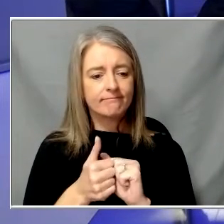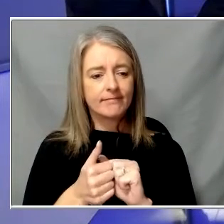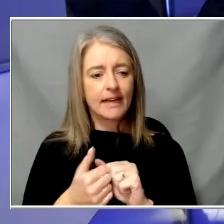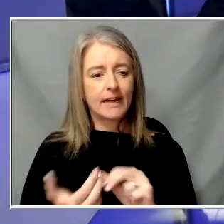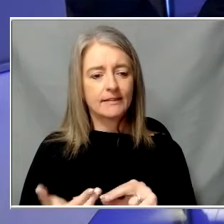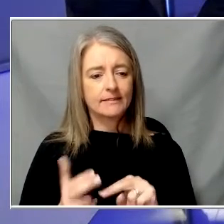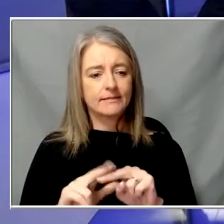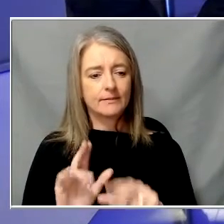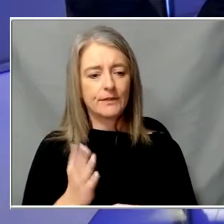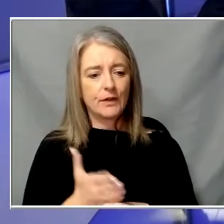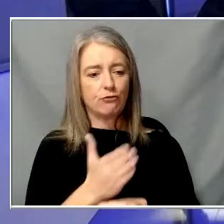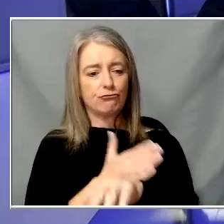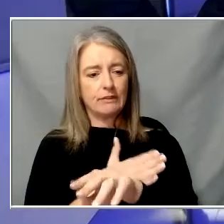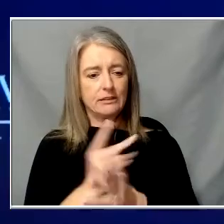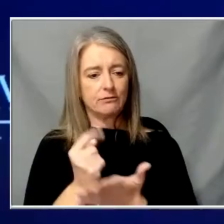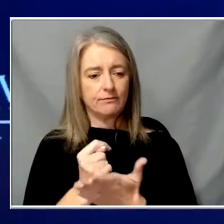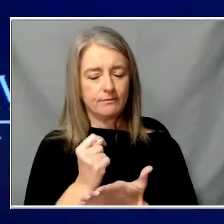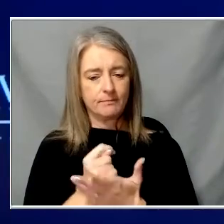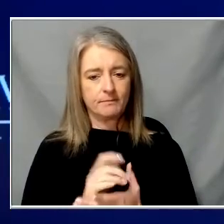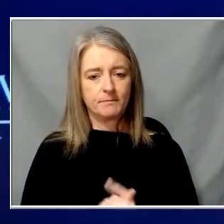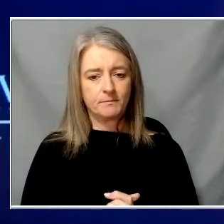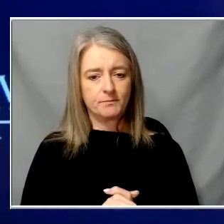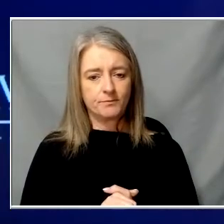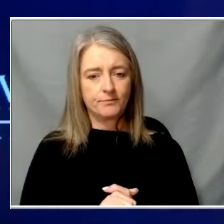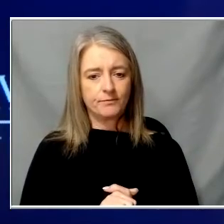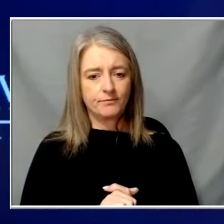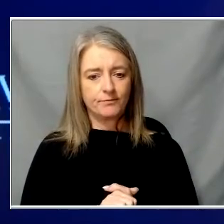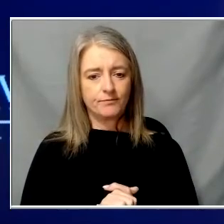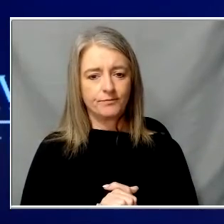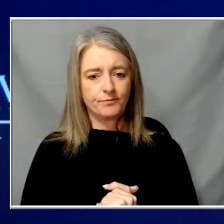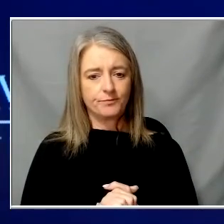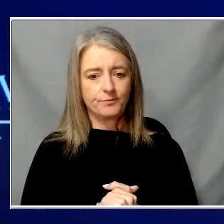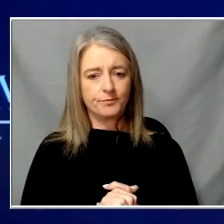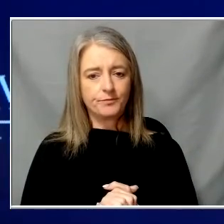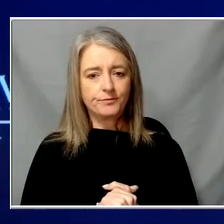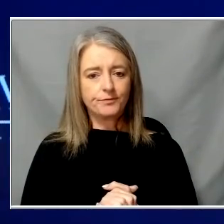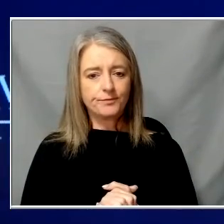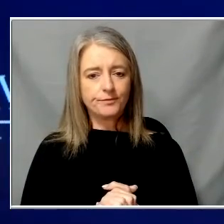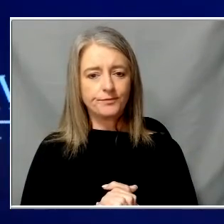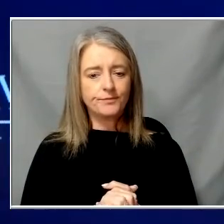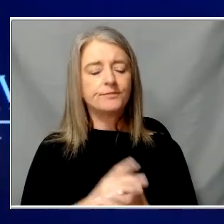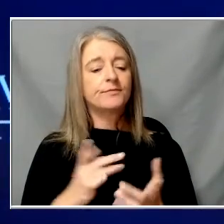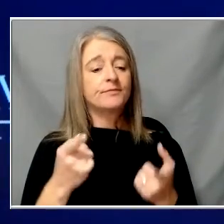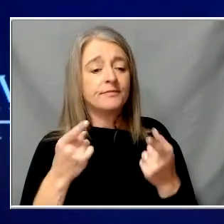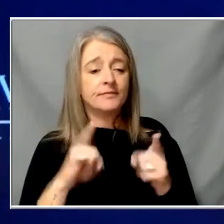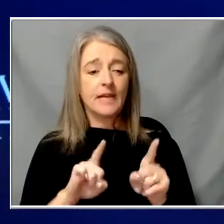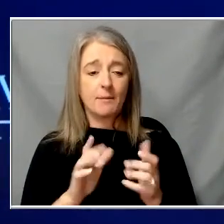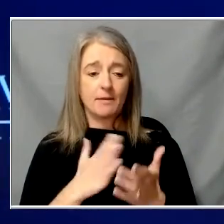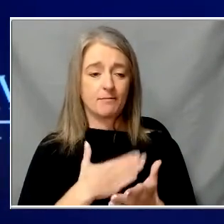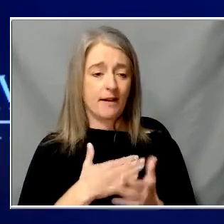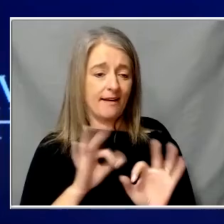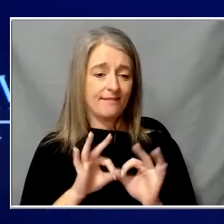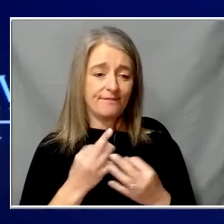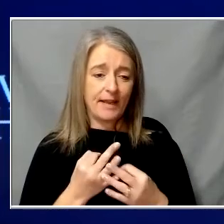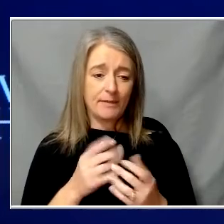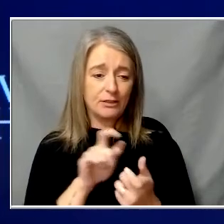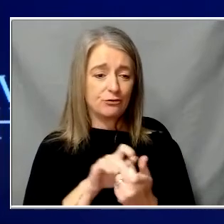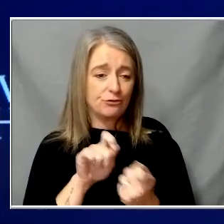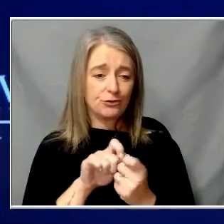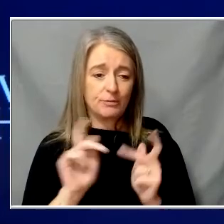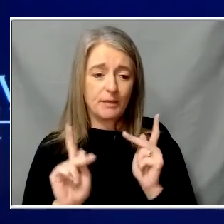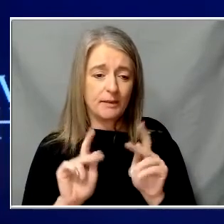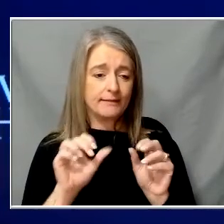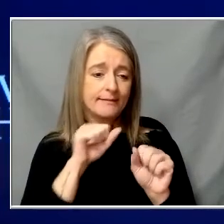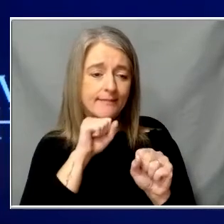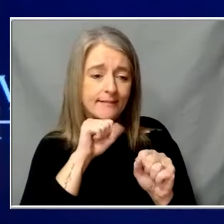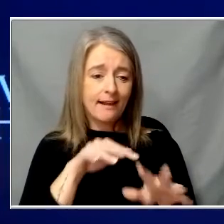it? Yeah, I mean, I think that's something it's even happened in my family. I mean, there are certain people. I mean, there's nothing you can really do. I mean,